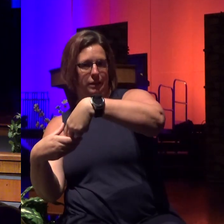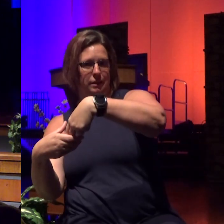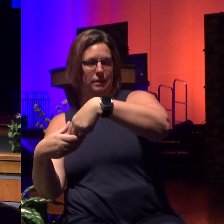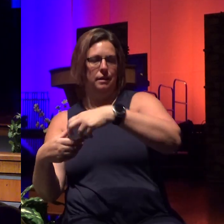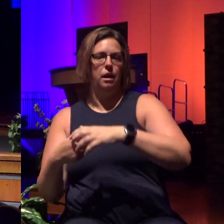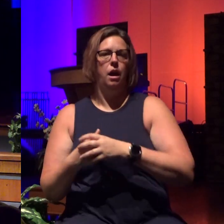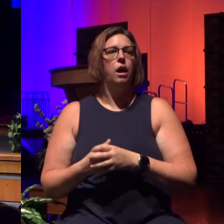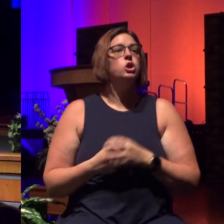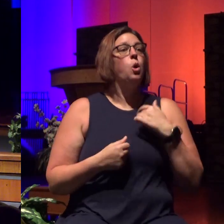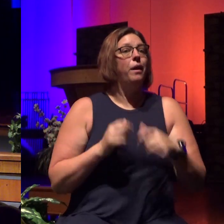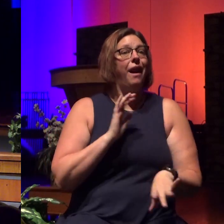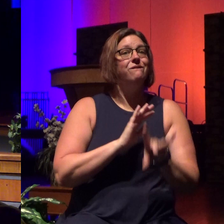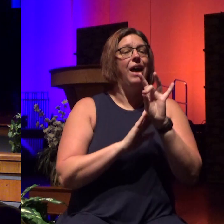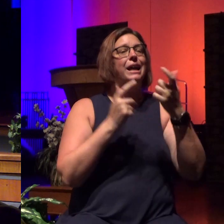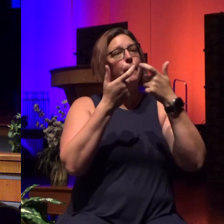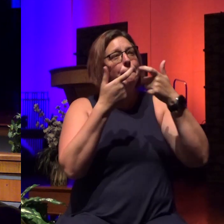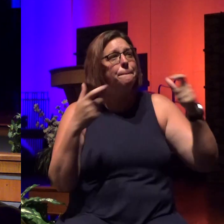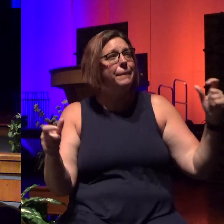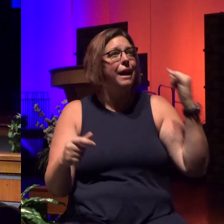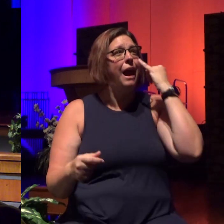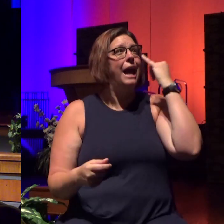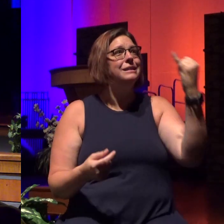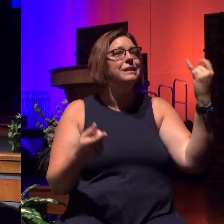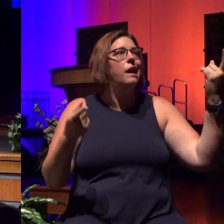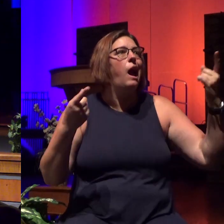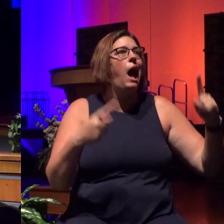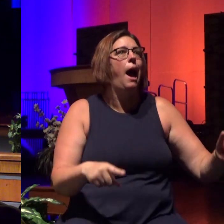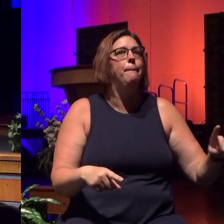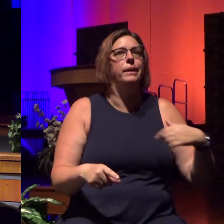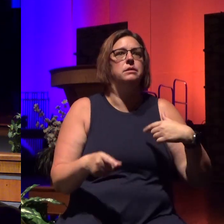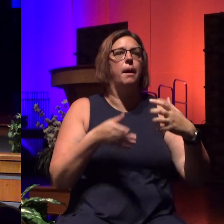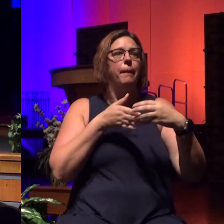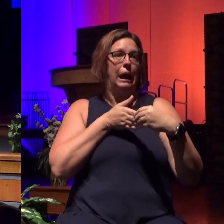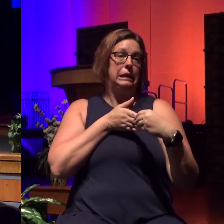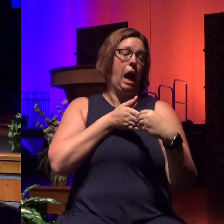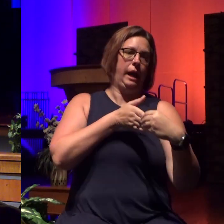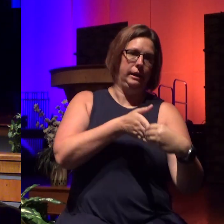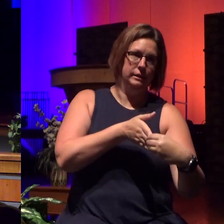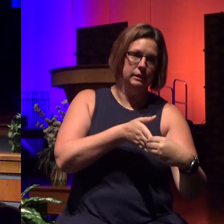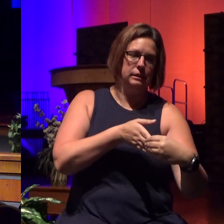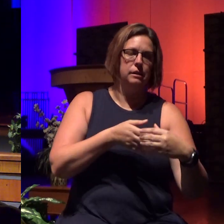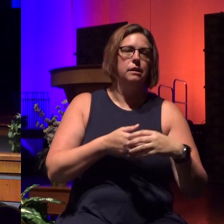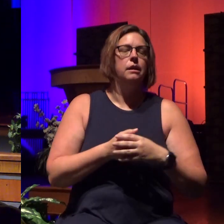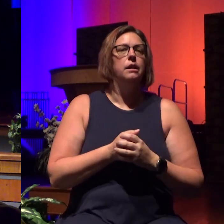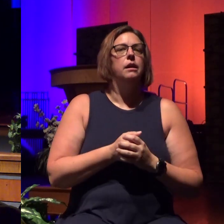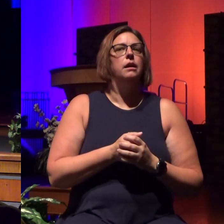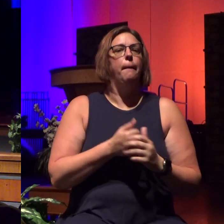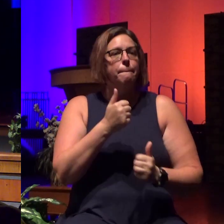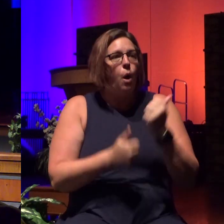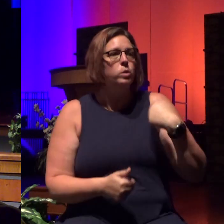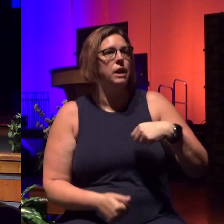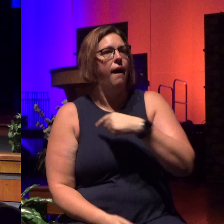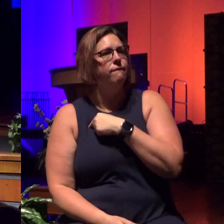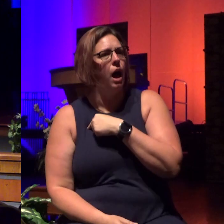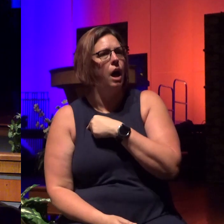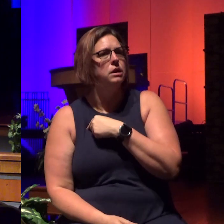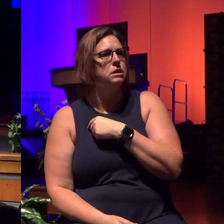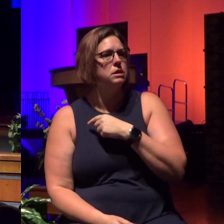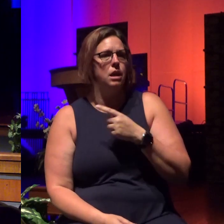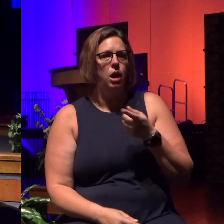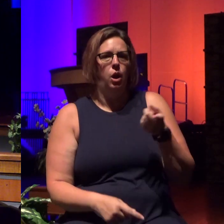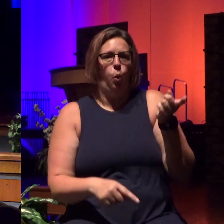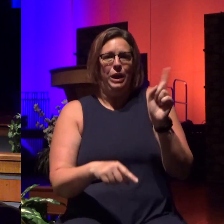I find that when some big idea comes around, when some guidance comes forth, most of us, the reality is that we